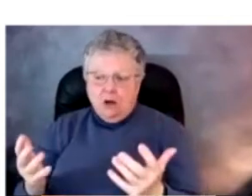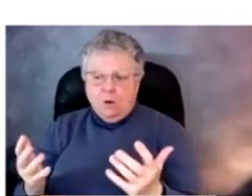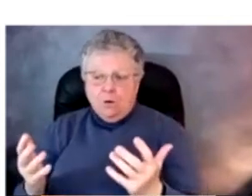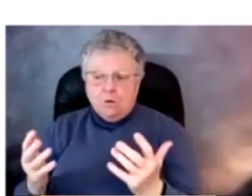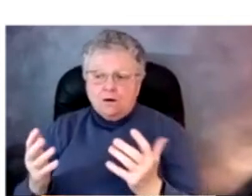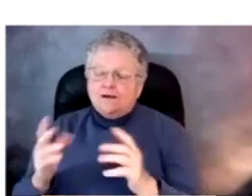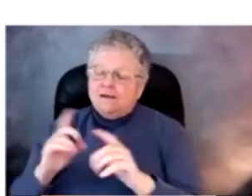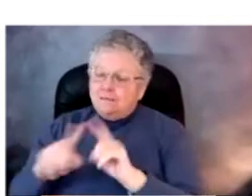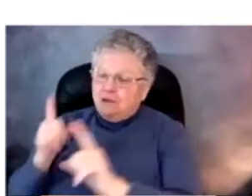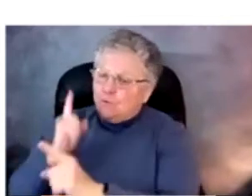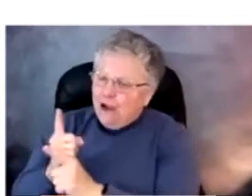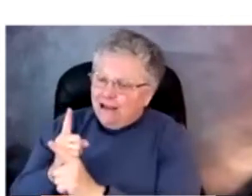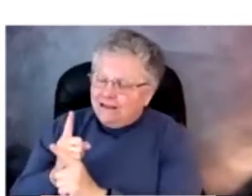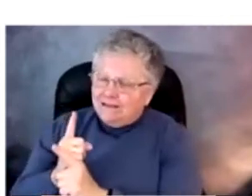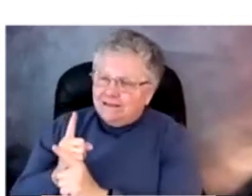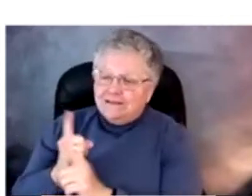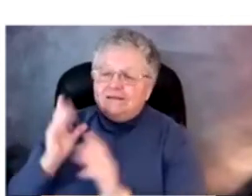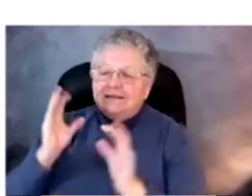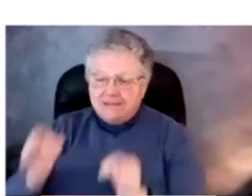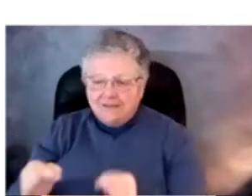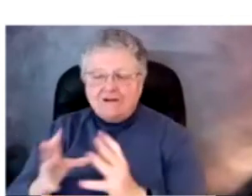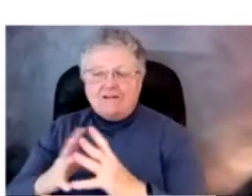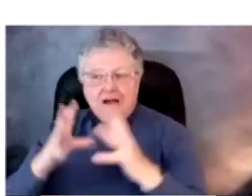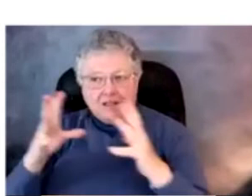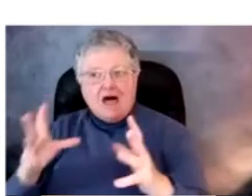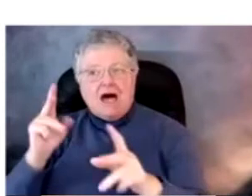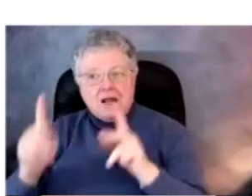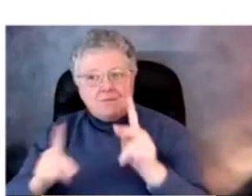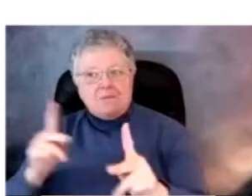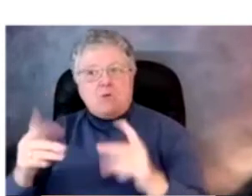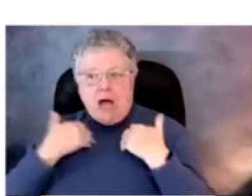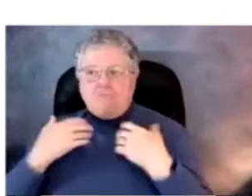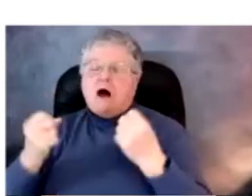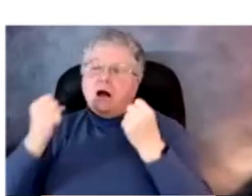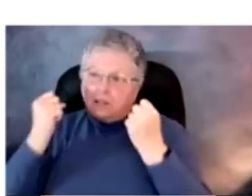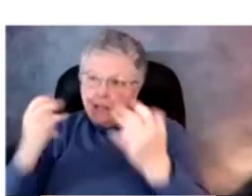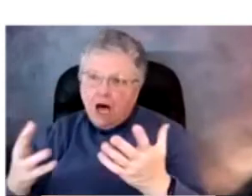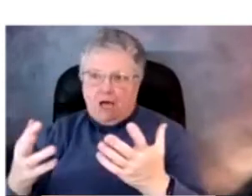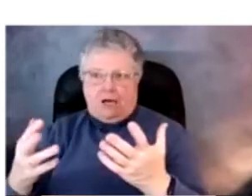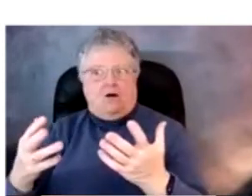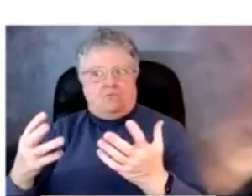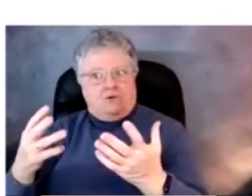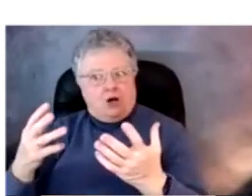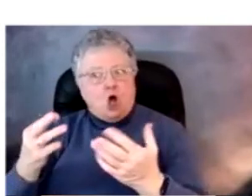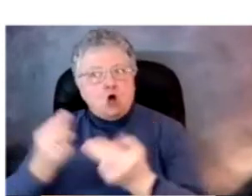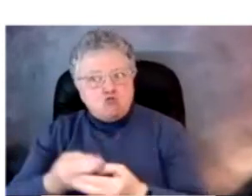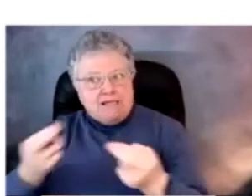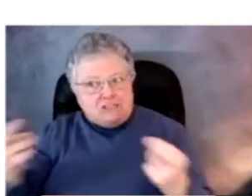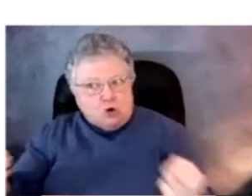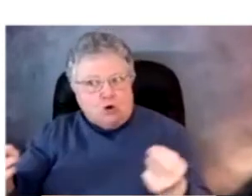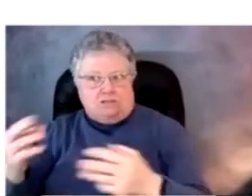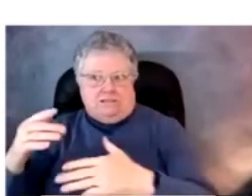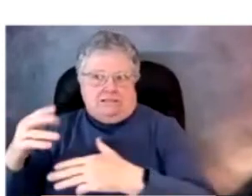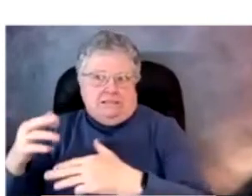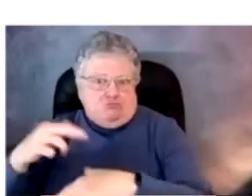But yeah, and we have definitely a lot of people who have a lot of resources to share in that. It's always hard to know, like, how much